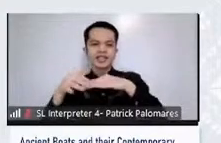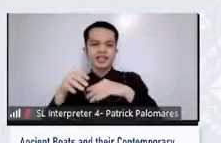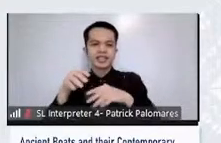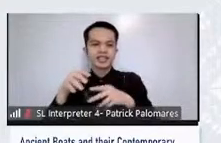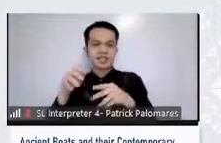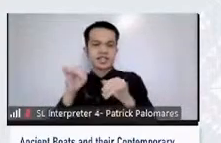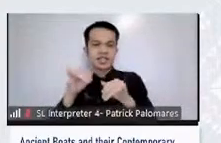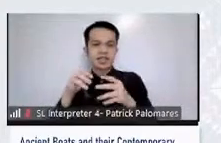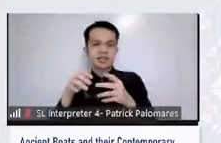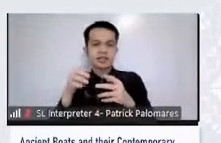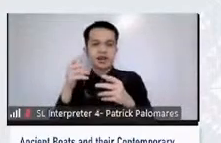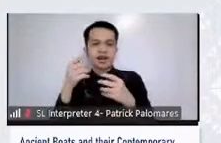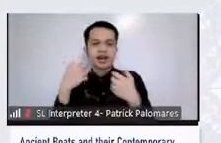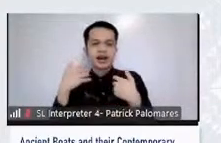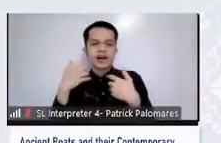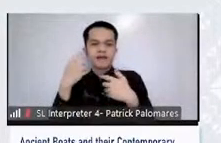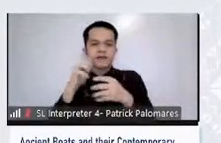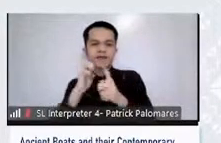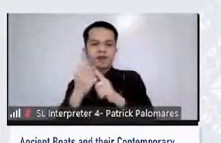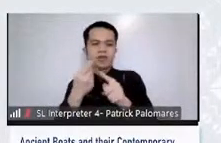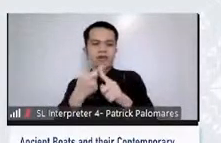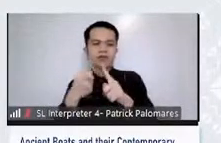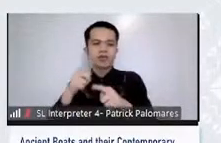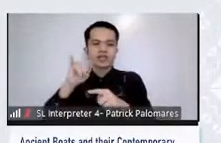environment found among the Tawi-Tawi Bajau.